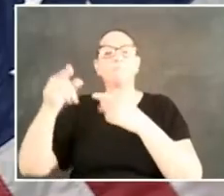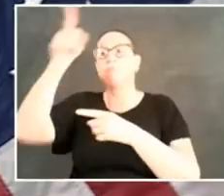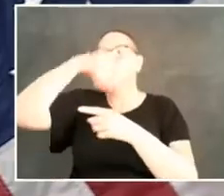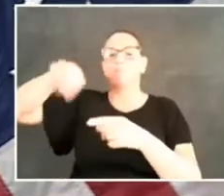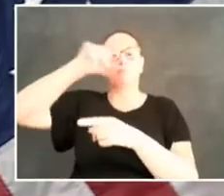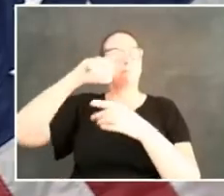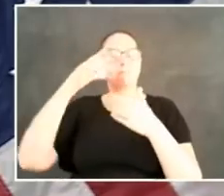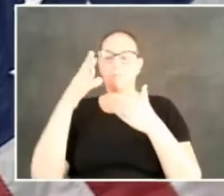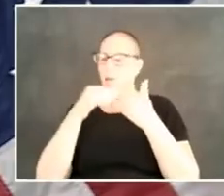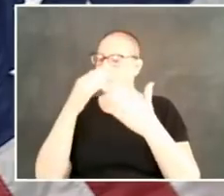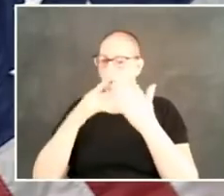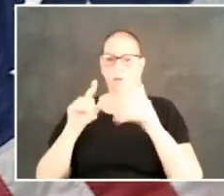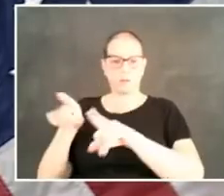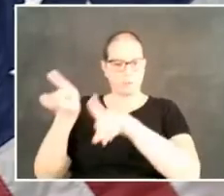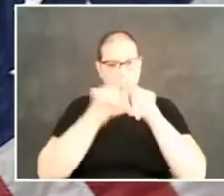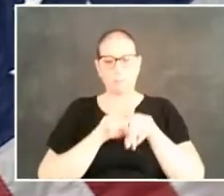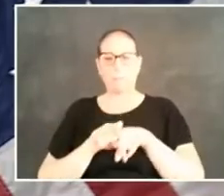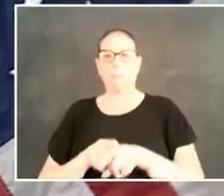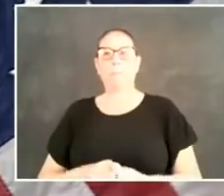that you can always find